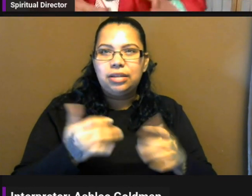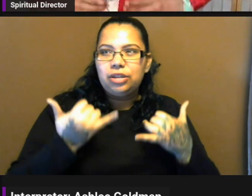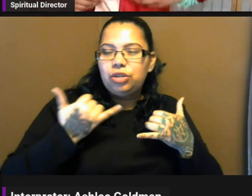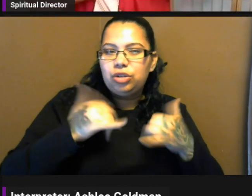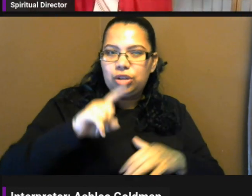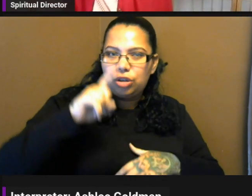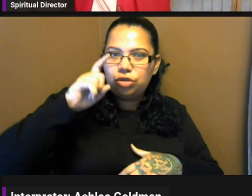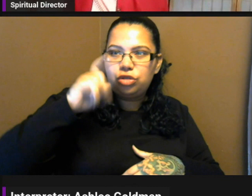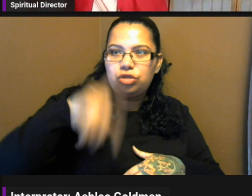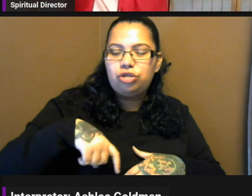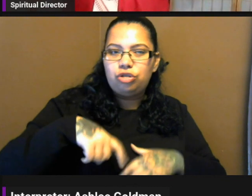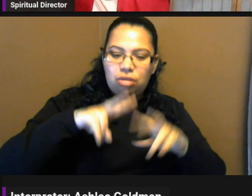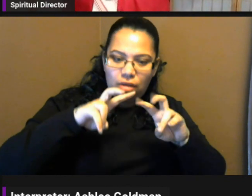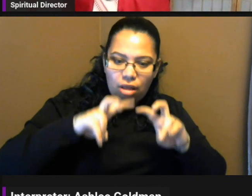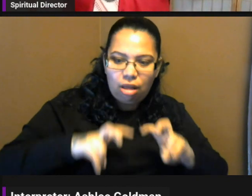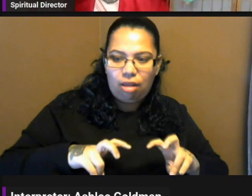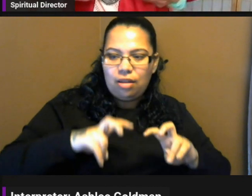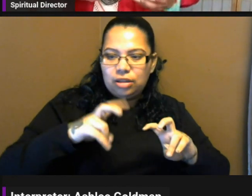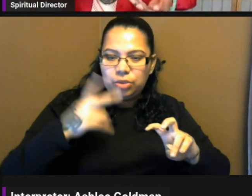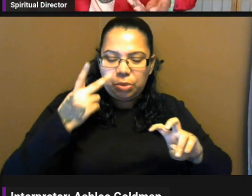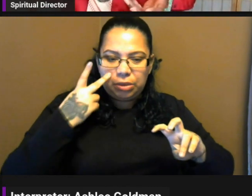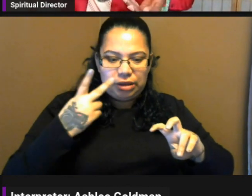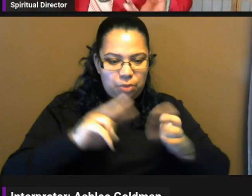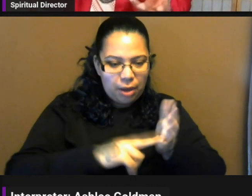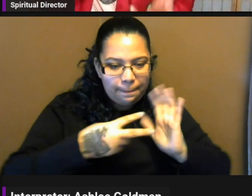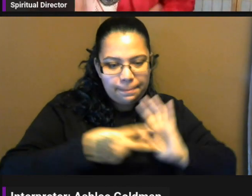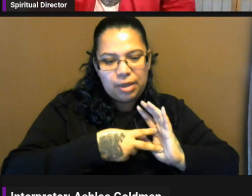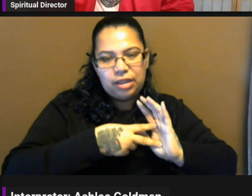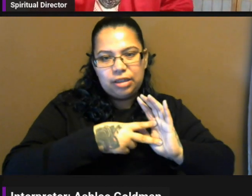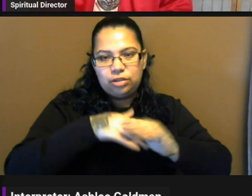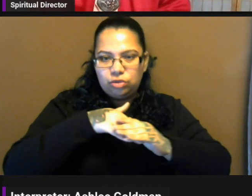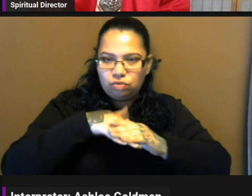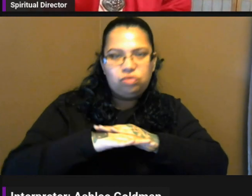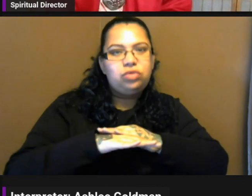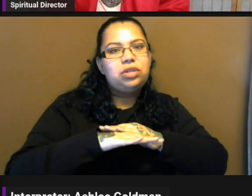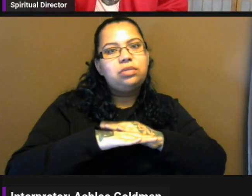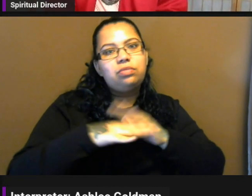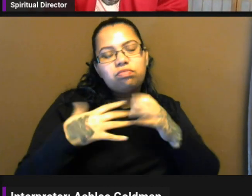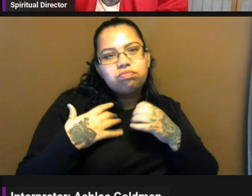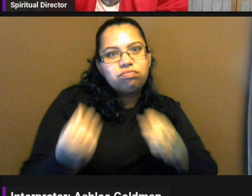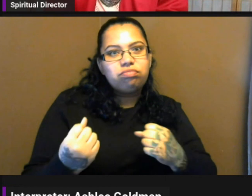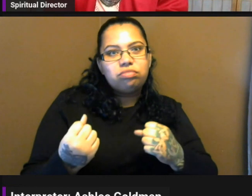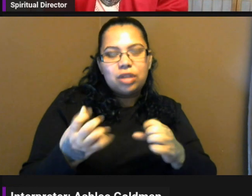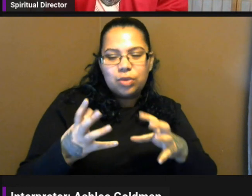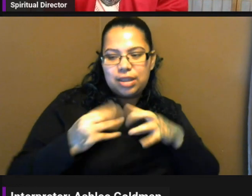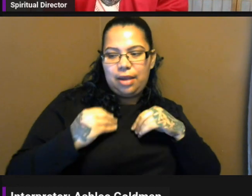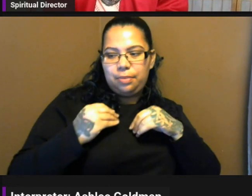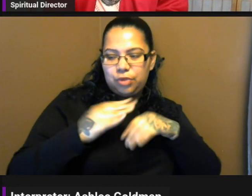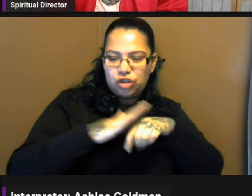exploration of what does it mean to step in courageously to our gentleness.